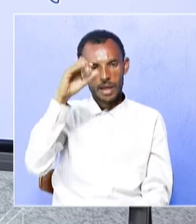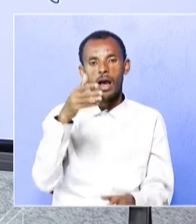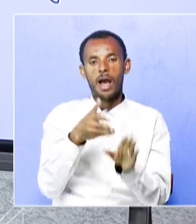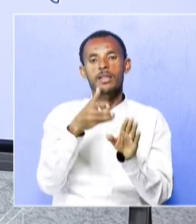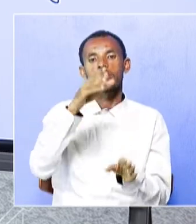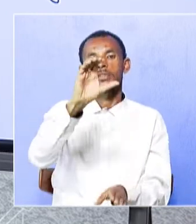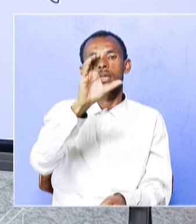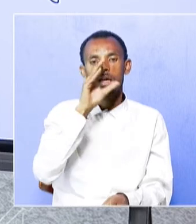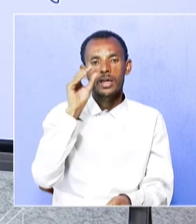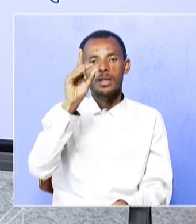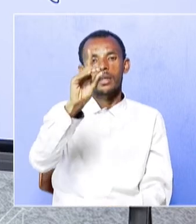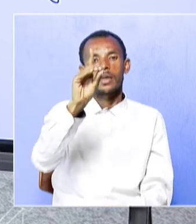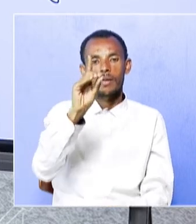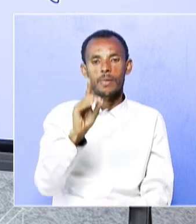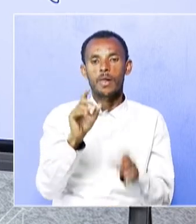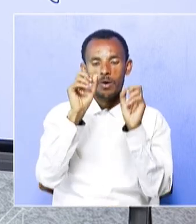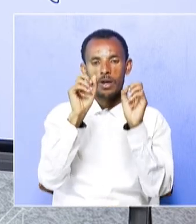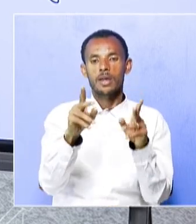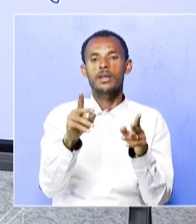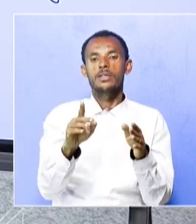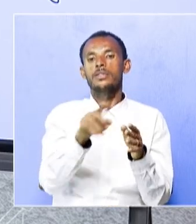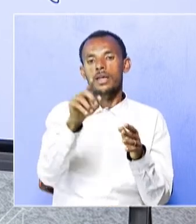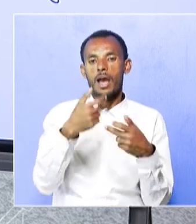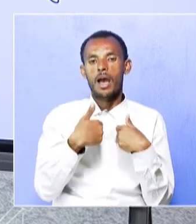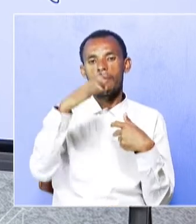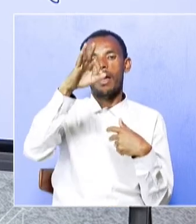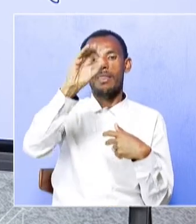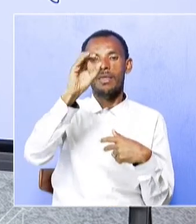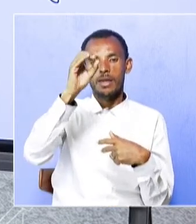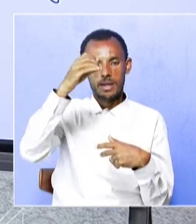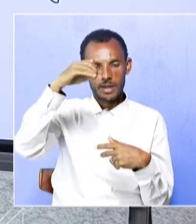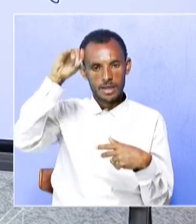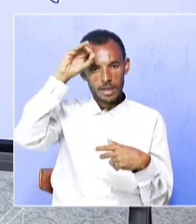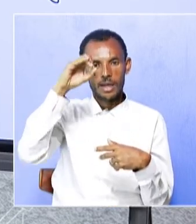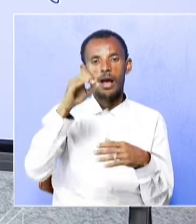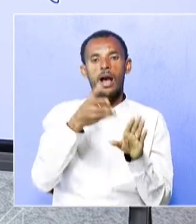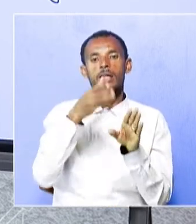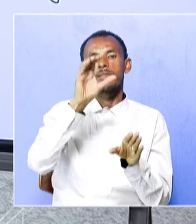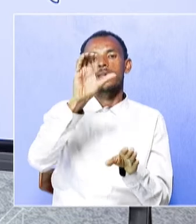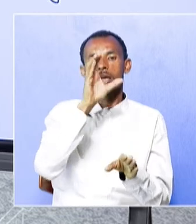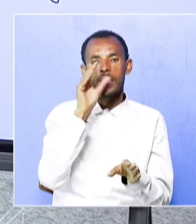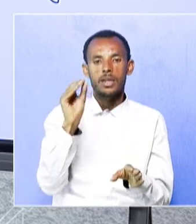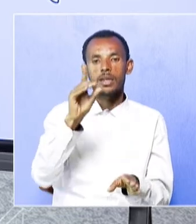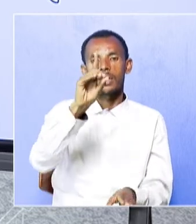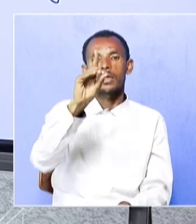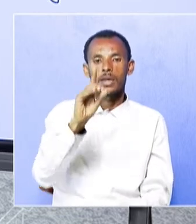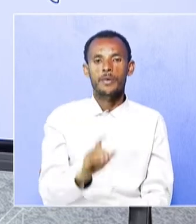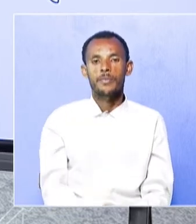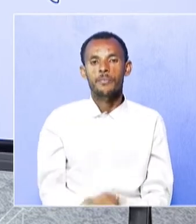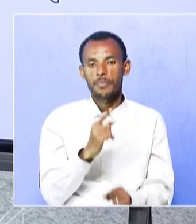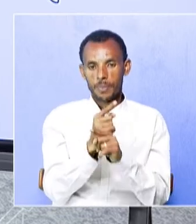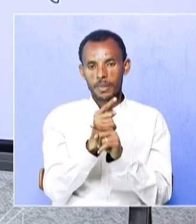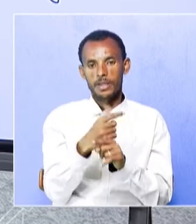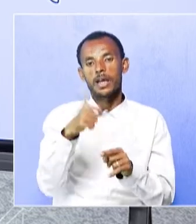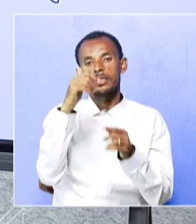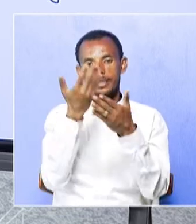Okay, they have 90 degree at C and D, right? The